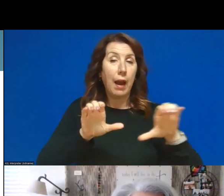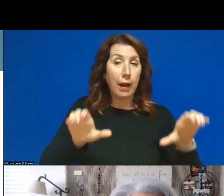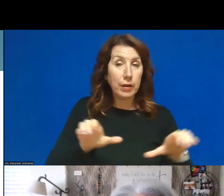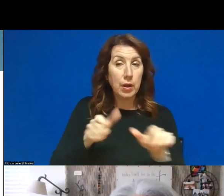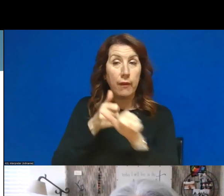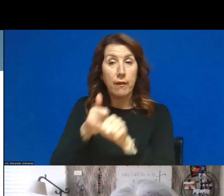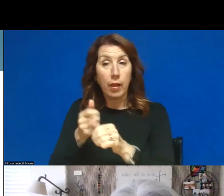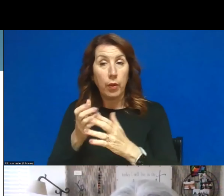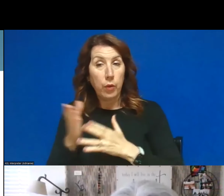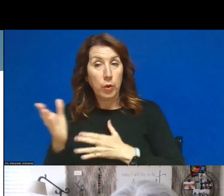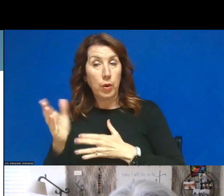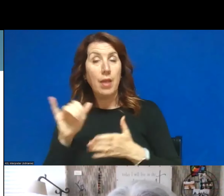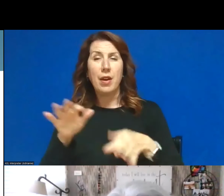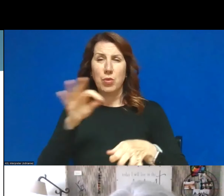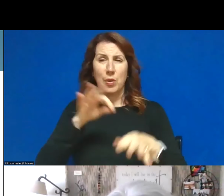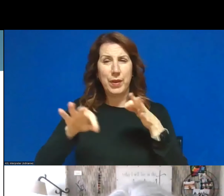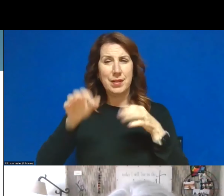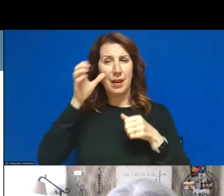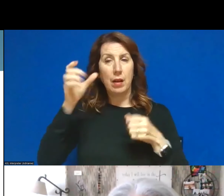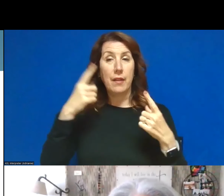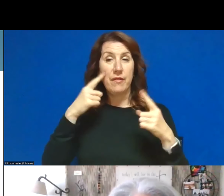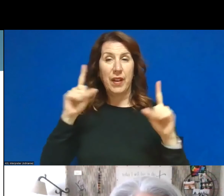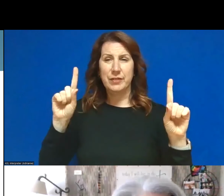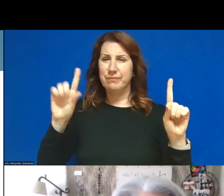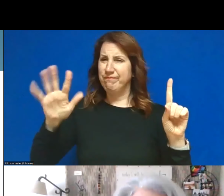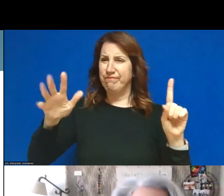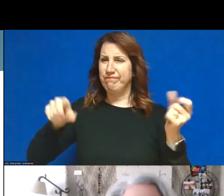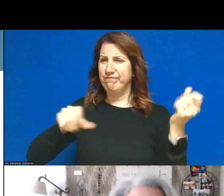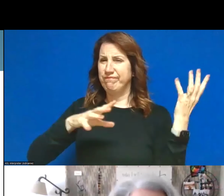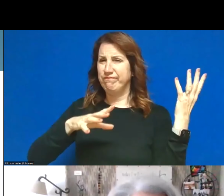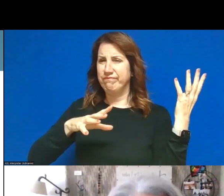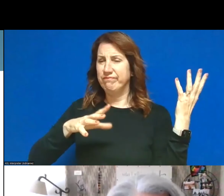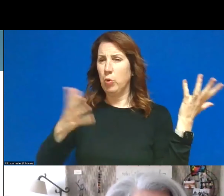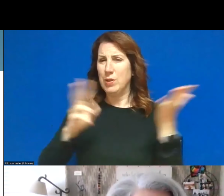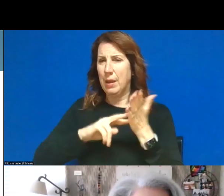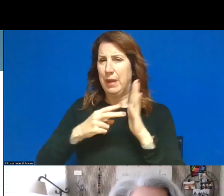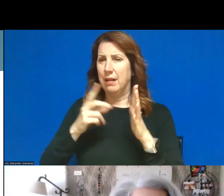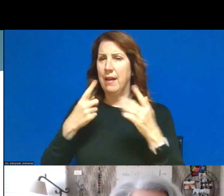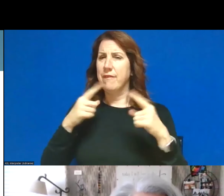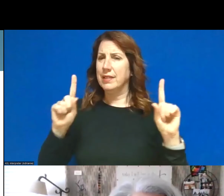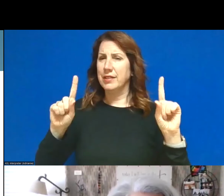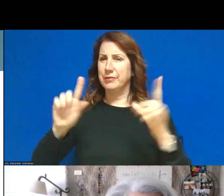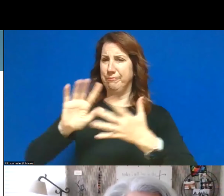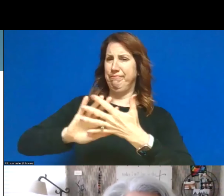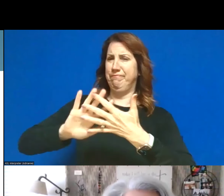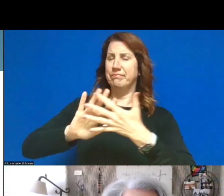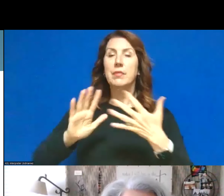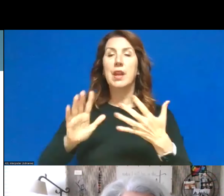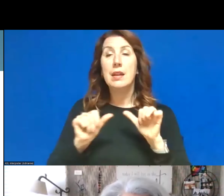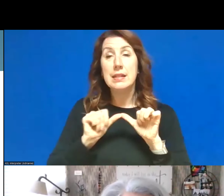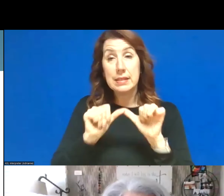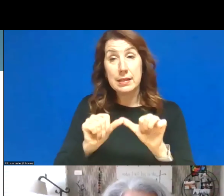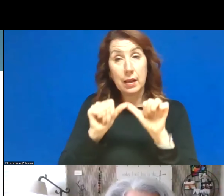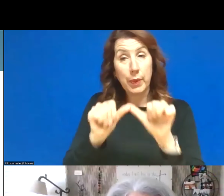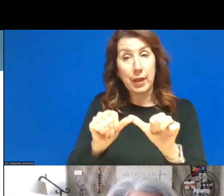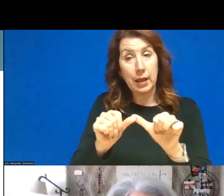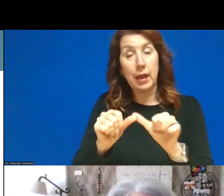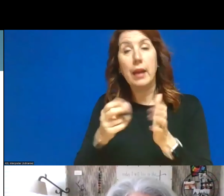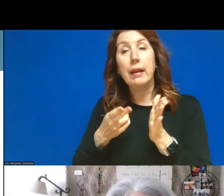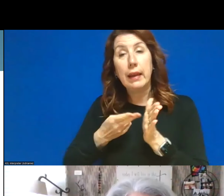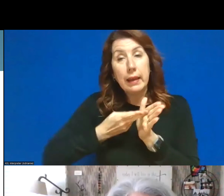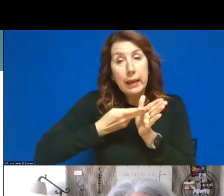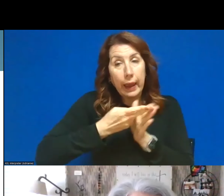through. This replaces the concept of effectiveness, because what is that? Sustainability and candor.